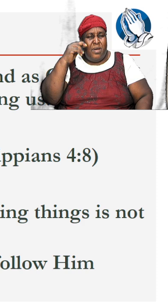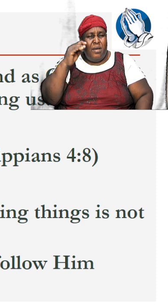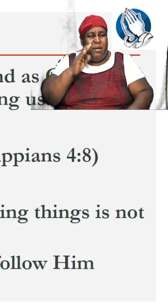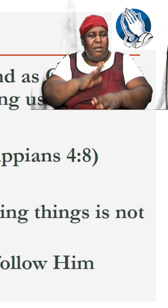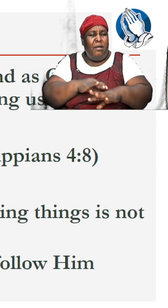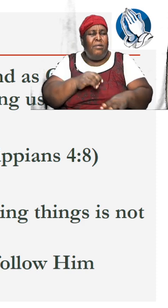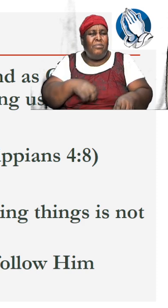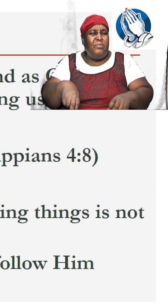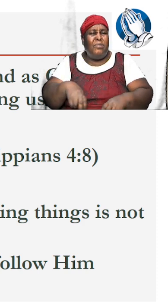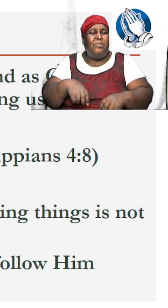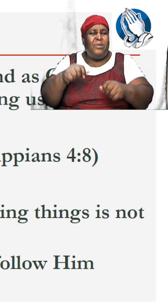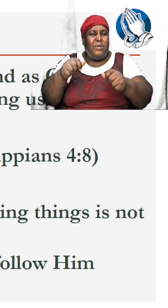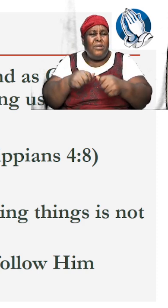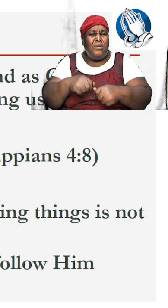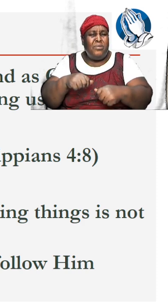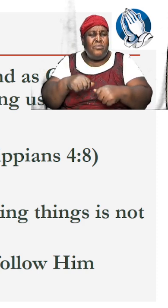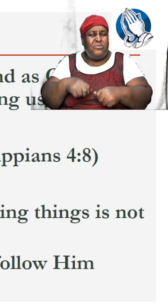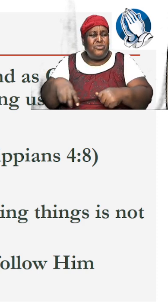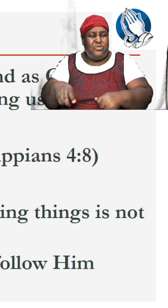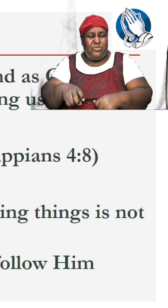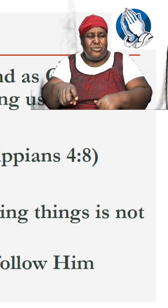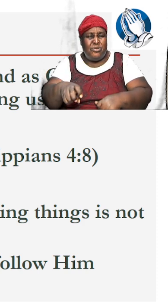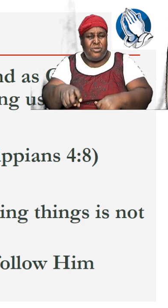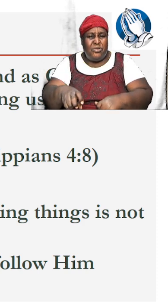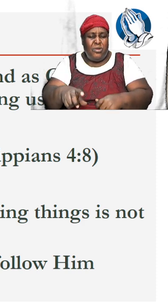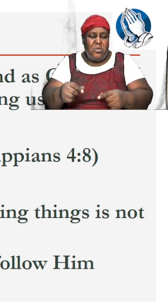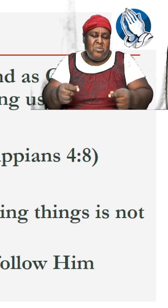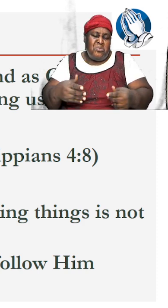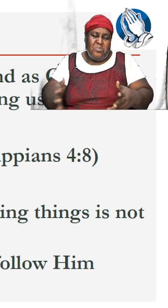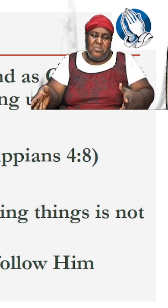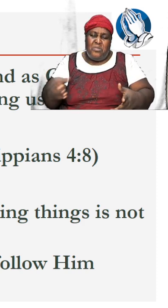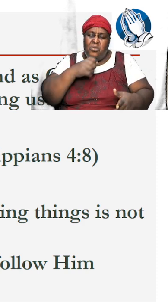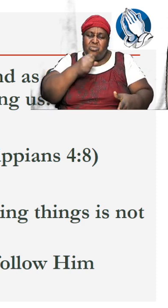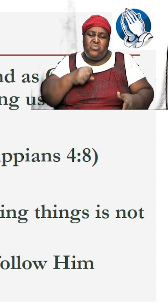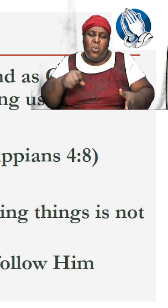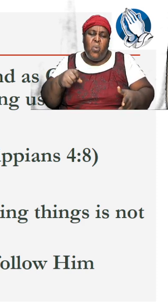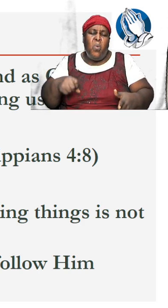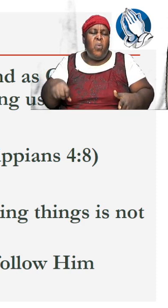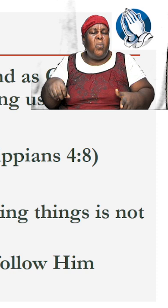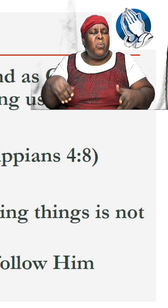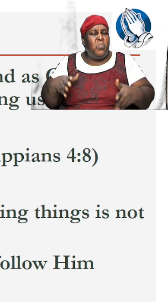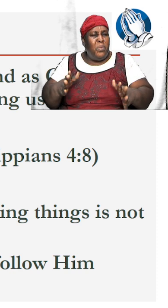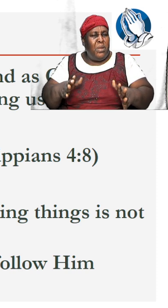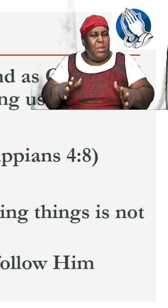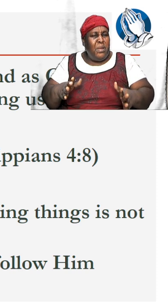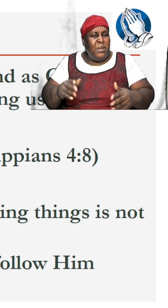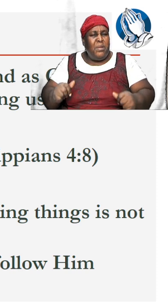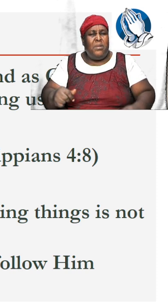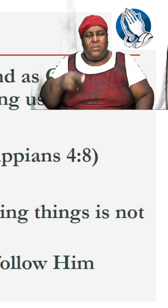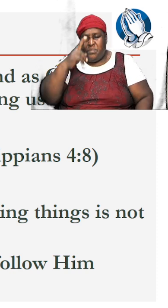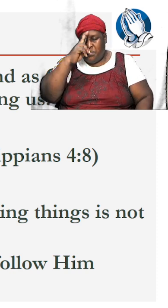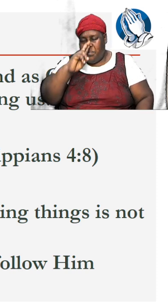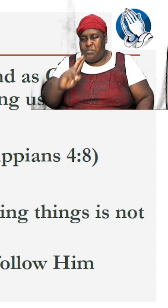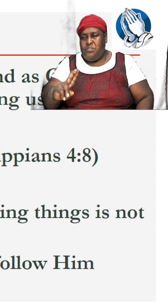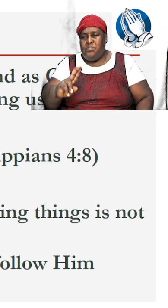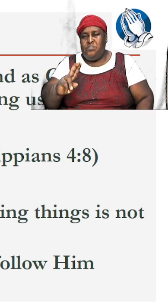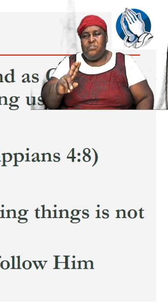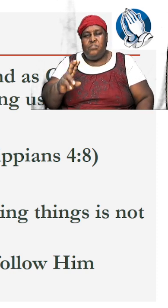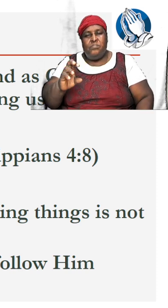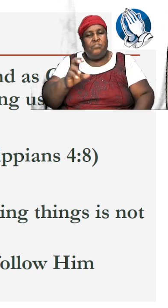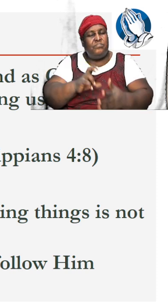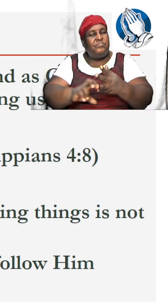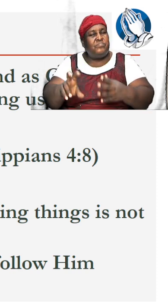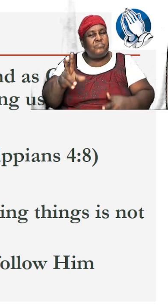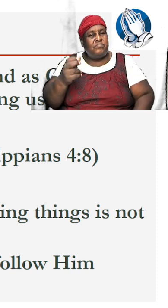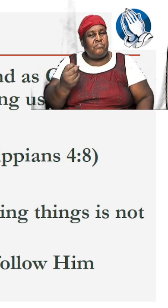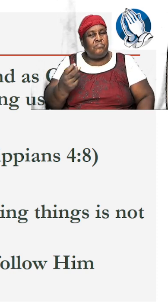to do things the old way. But the Bible says in Hebrews chapter 12